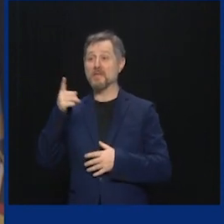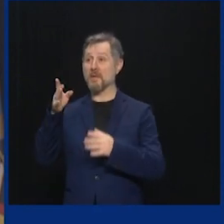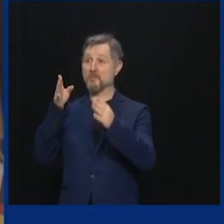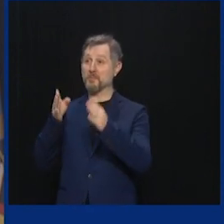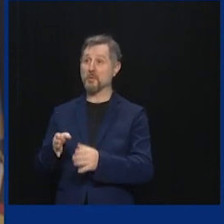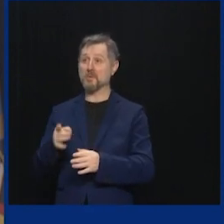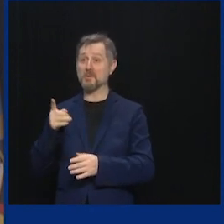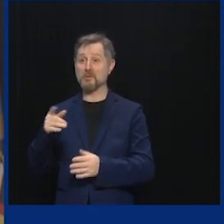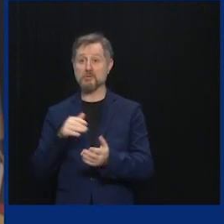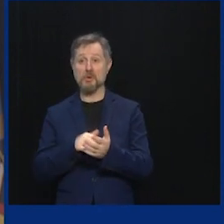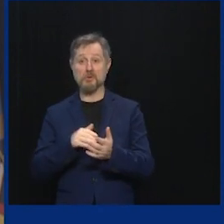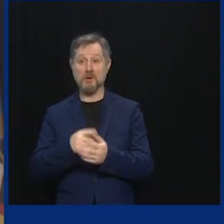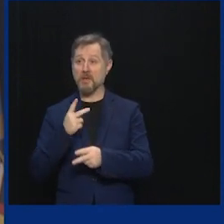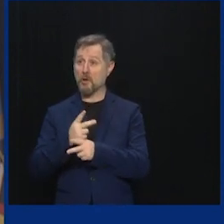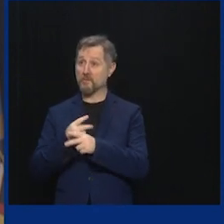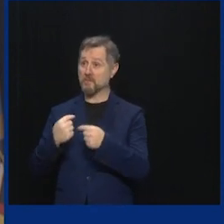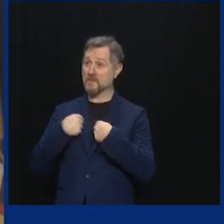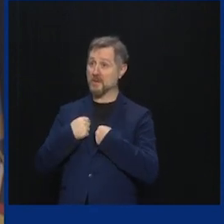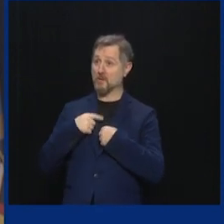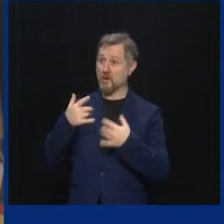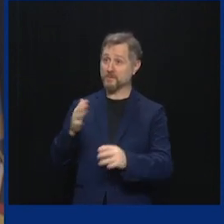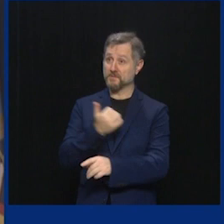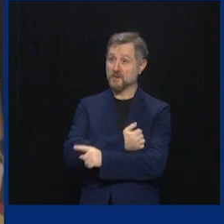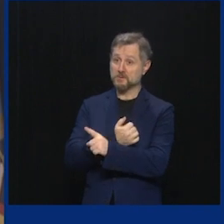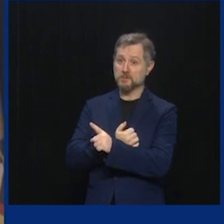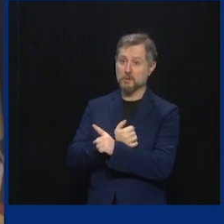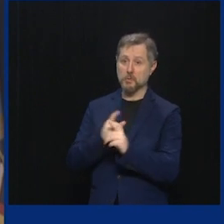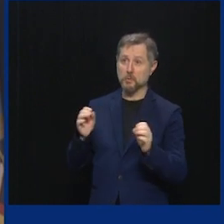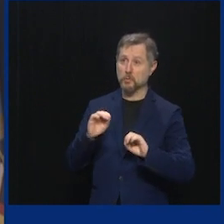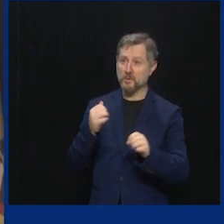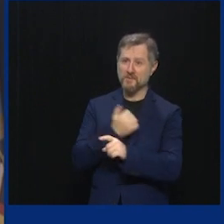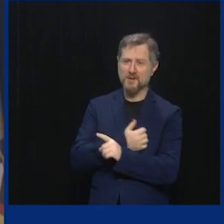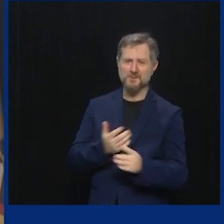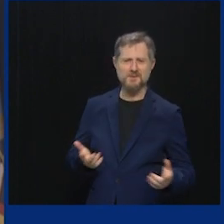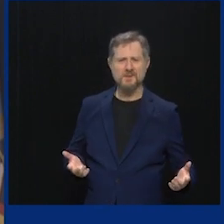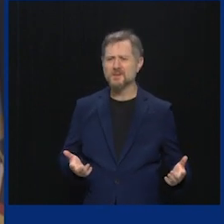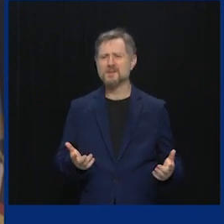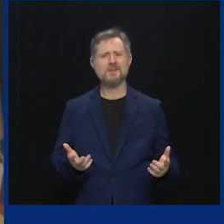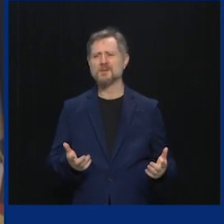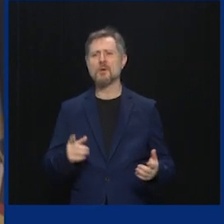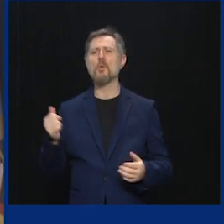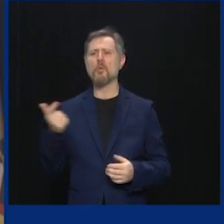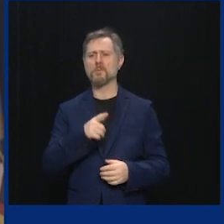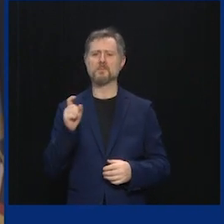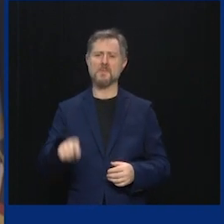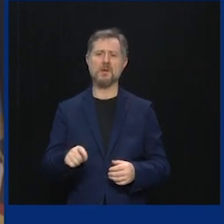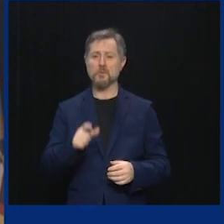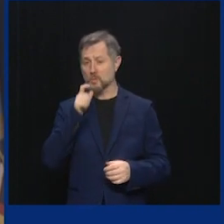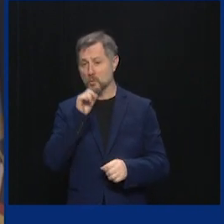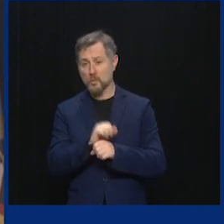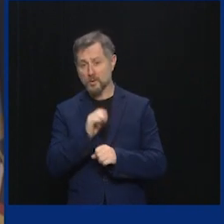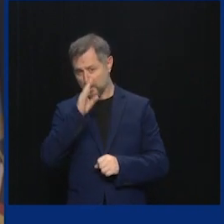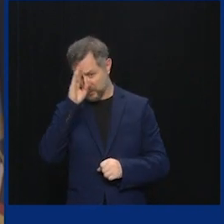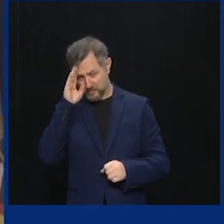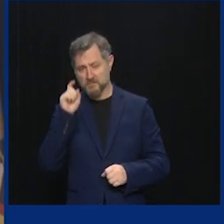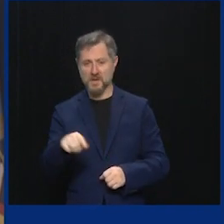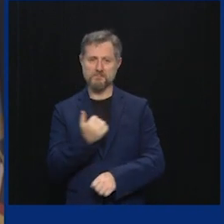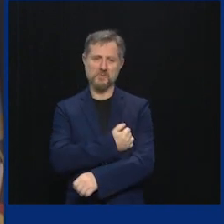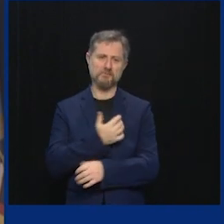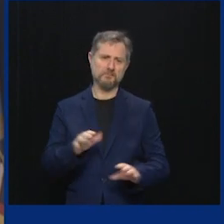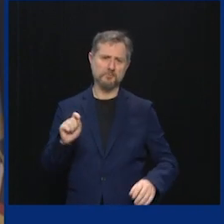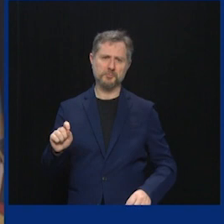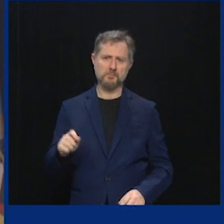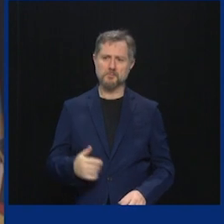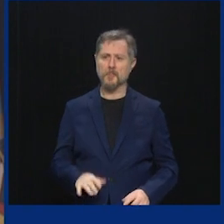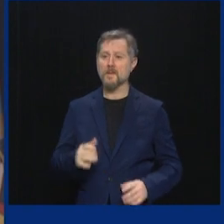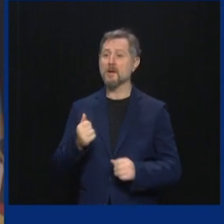contract COVID from the person charged with taking care of their health. So yes, there has been an impact. We have lost some